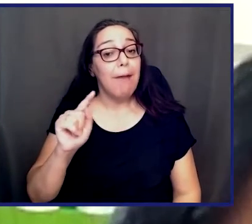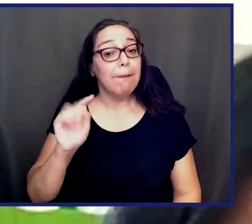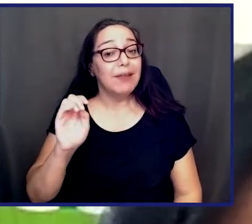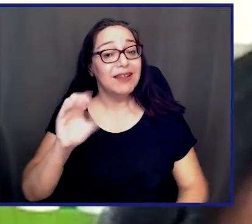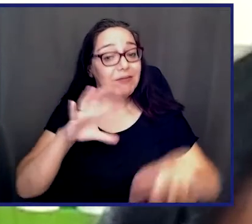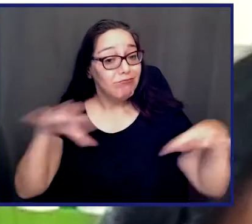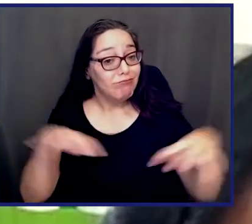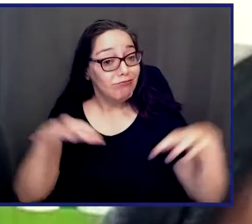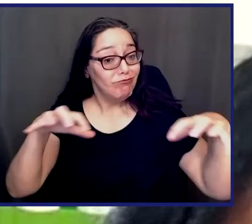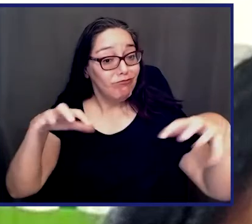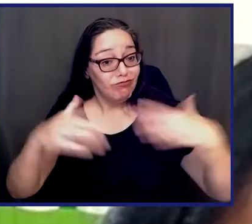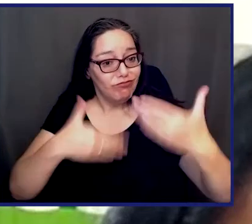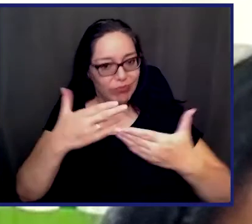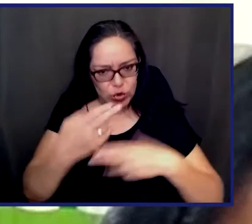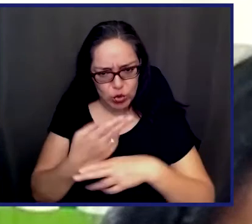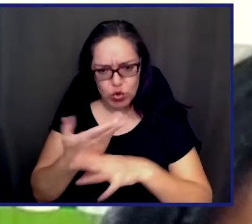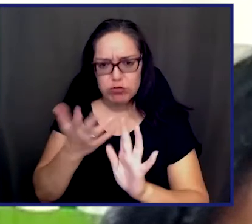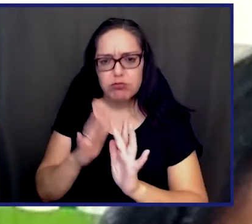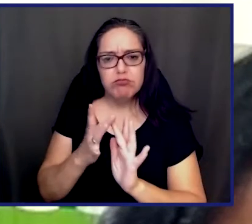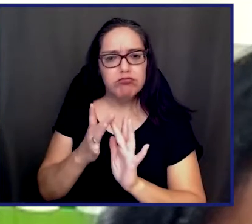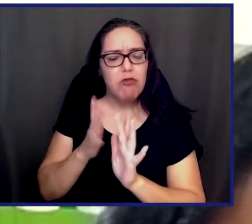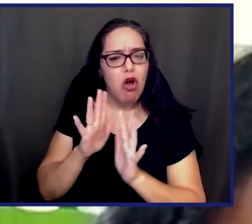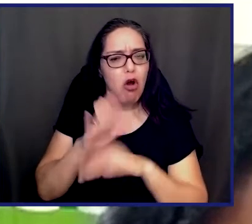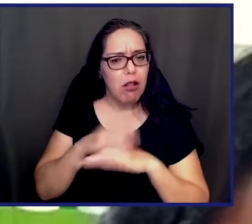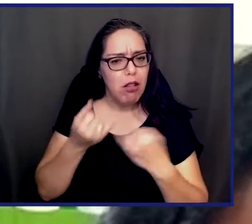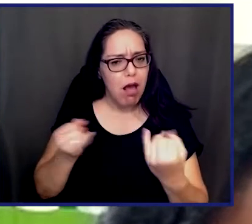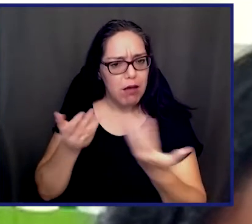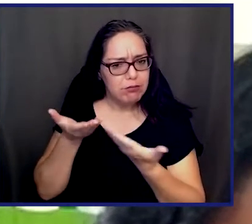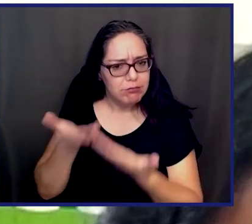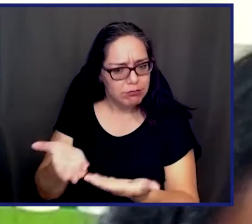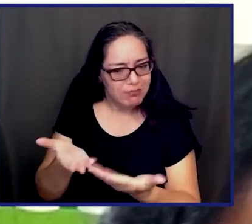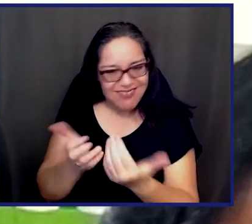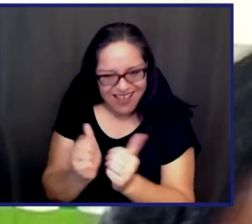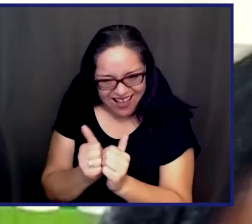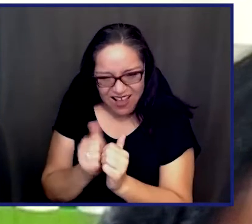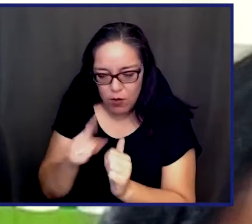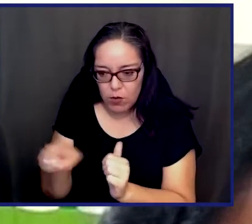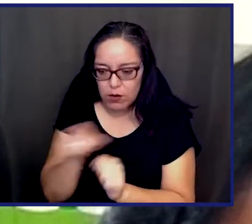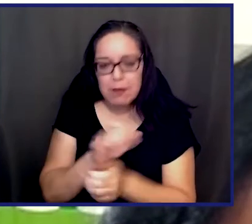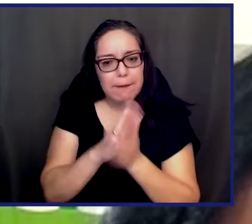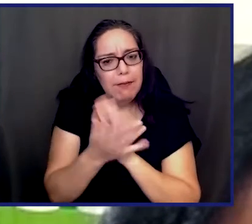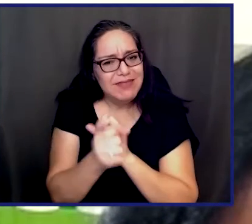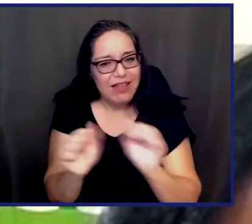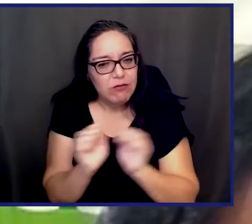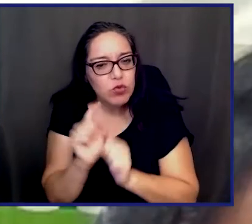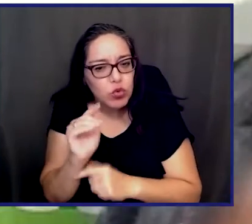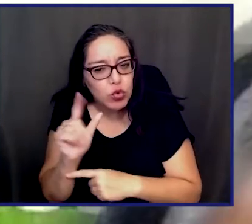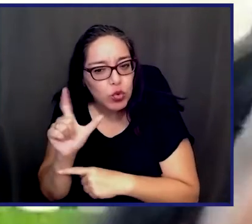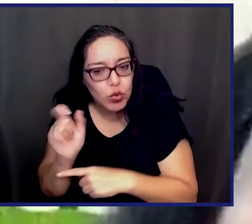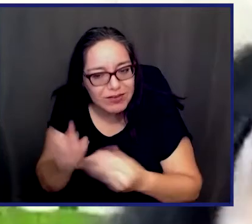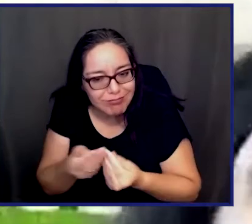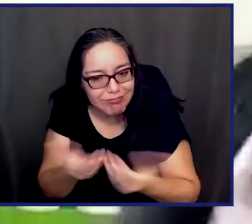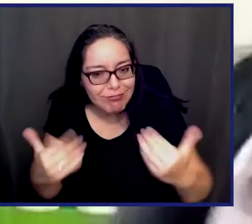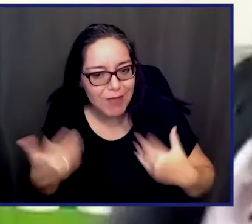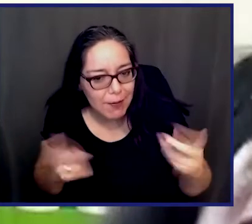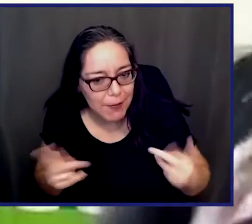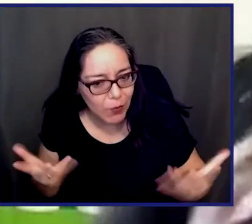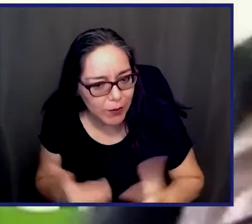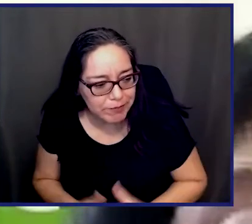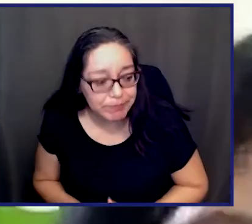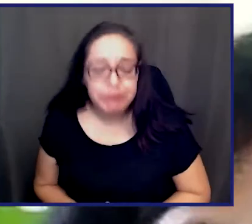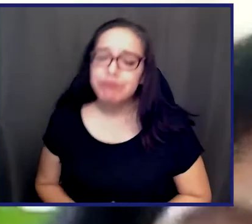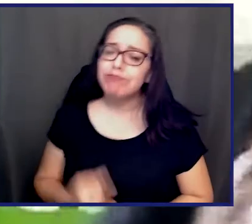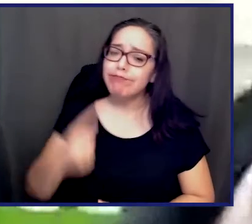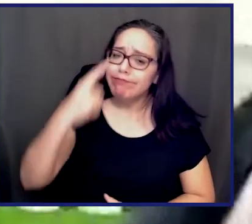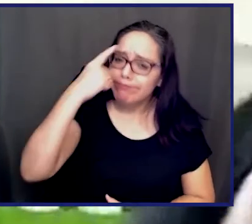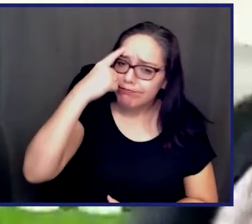their activism. So how do we make these spaces safe? What are the tools that we need to give young people? I think